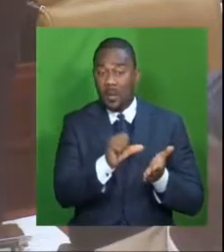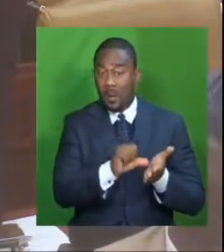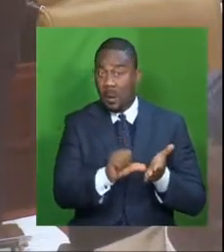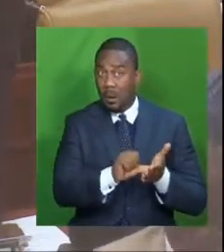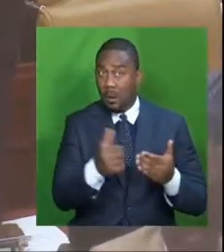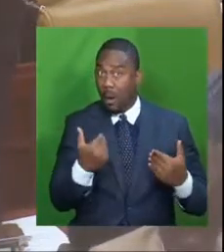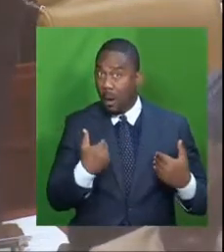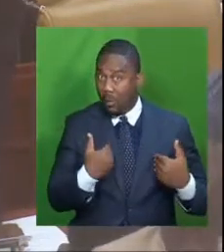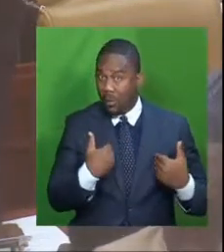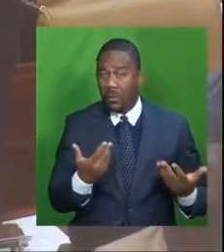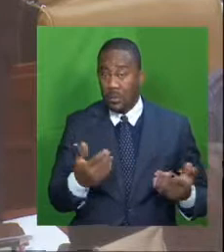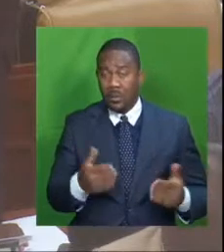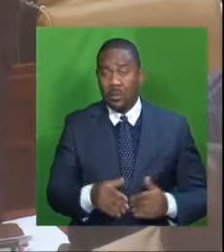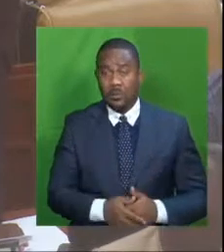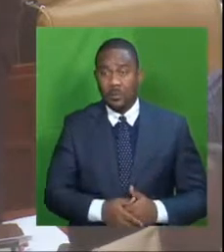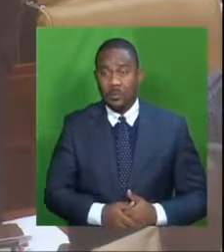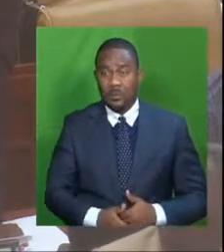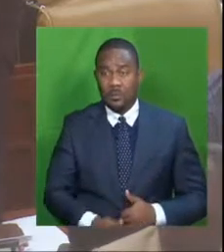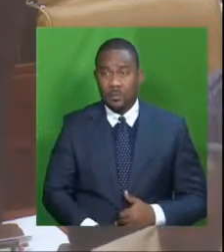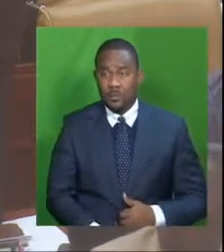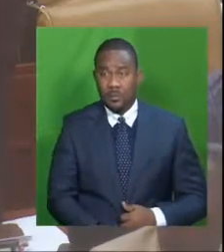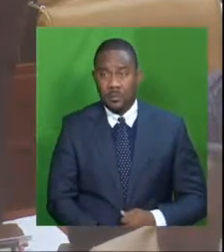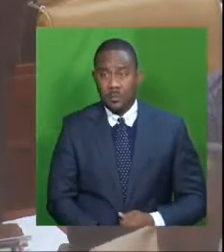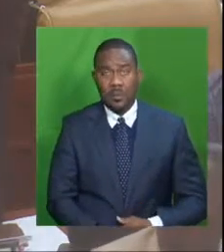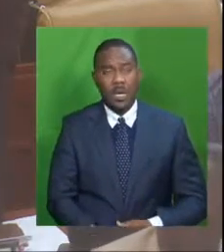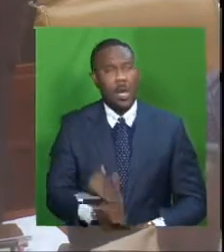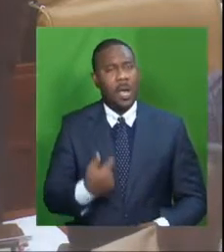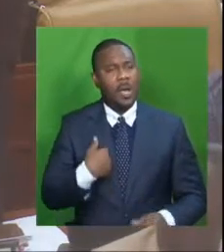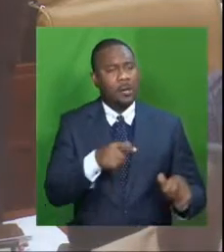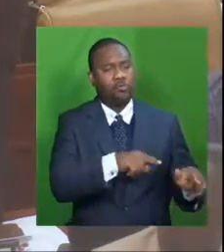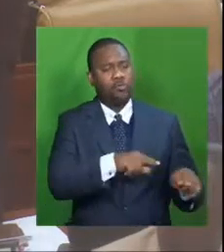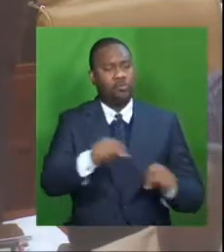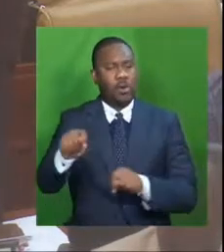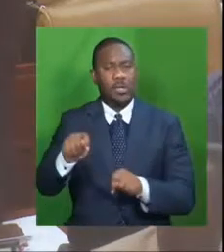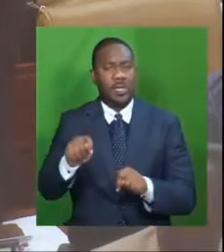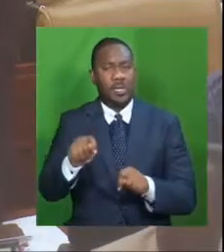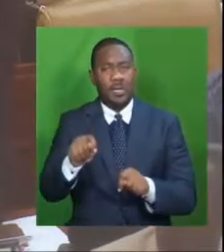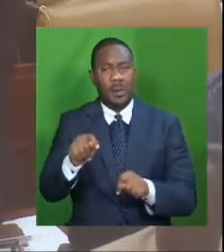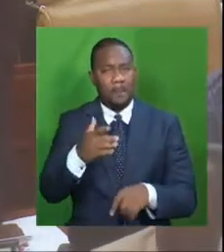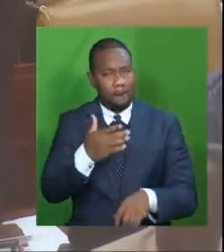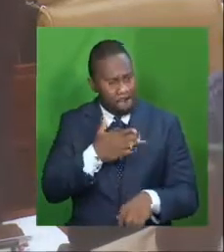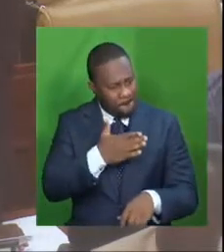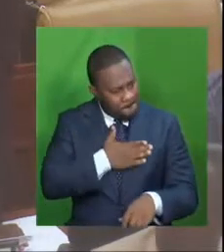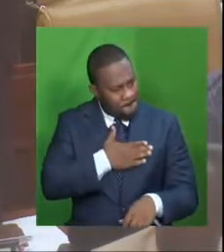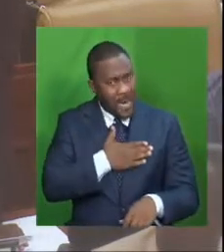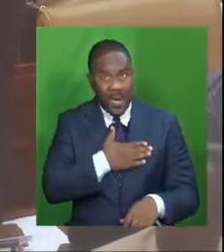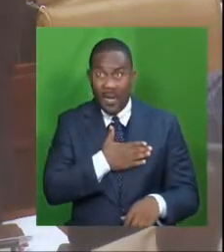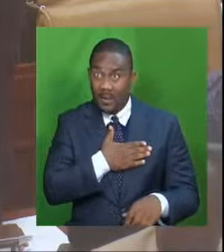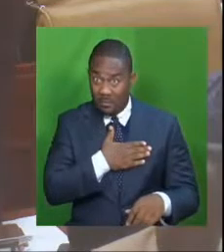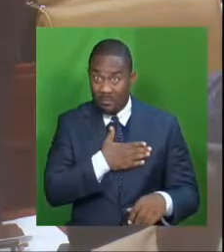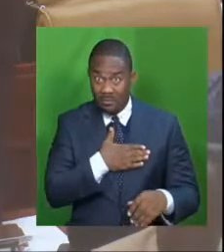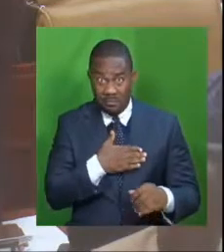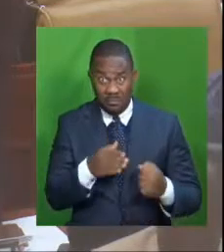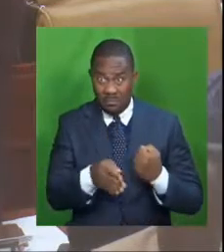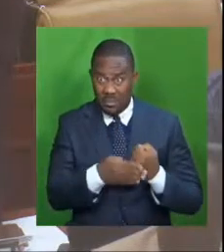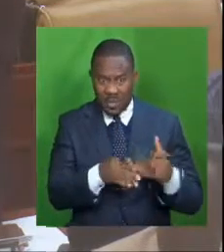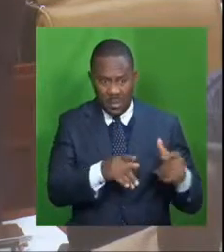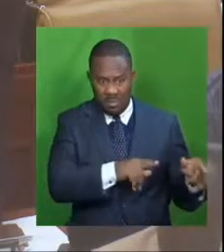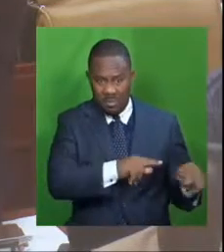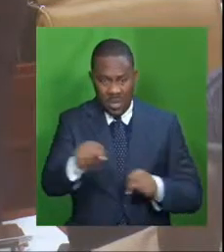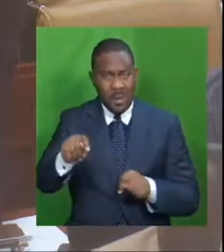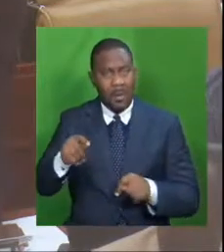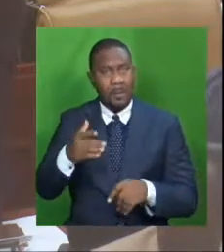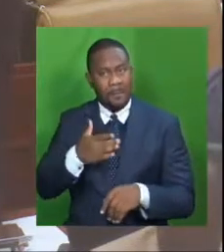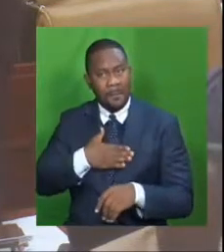called upon that, Mr. Speaker, I am transferring money from my personal wallet, my personal bank account, to say my wife's bank